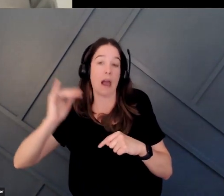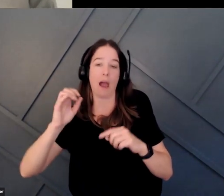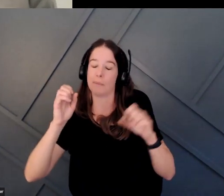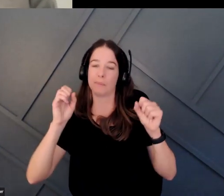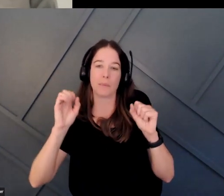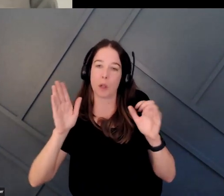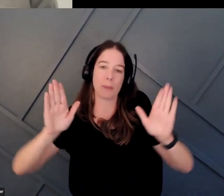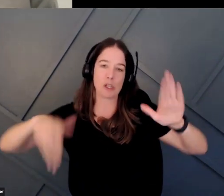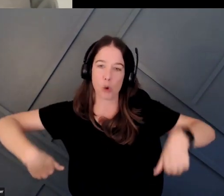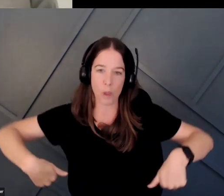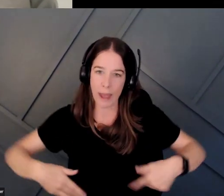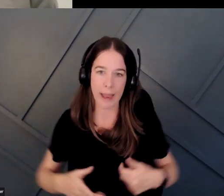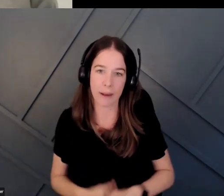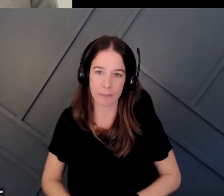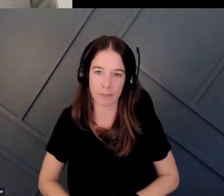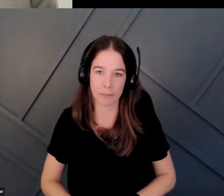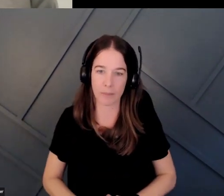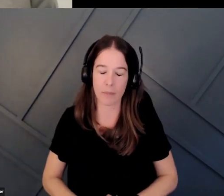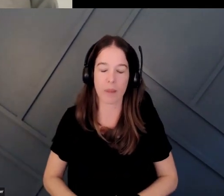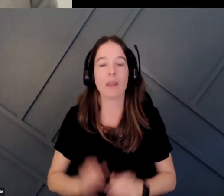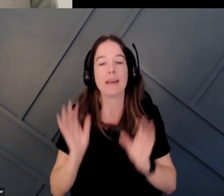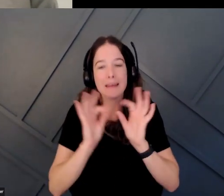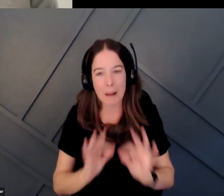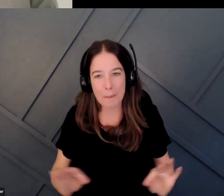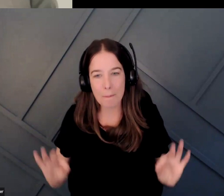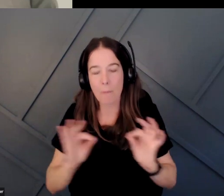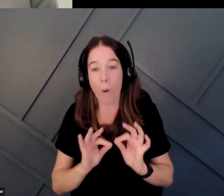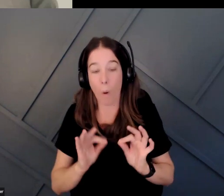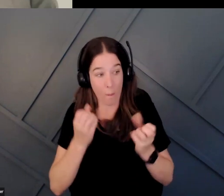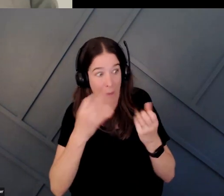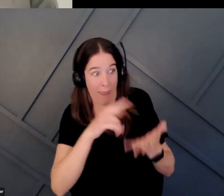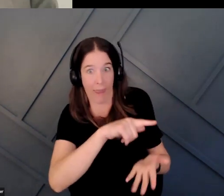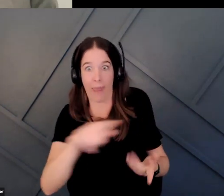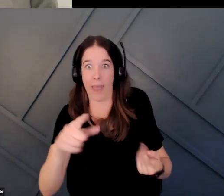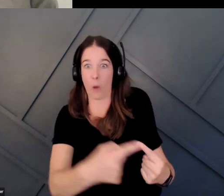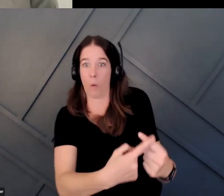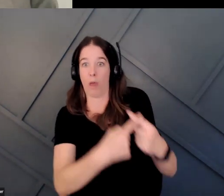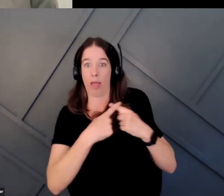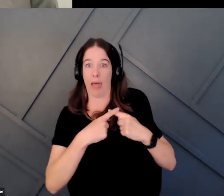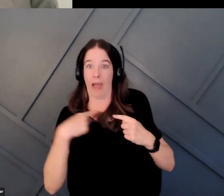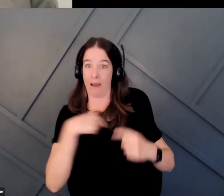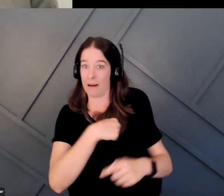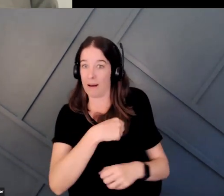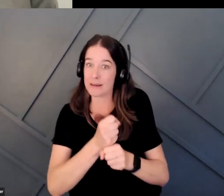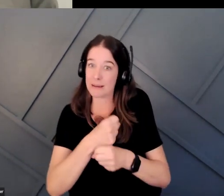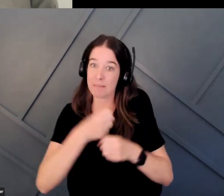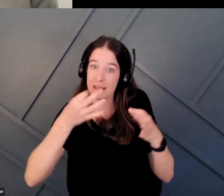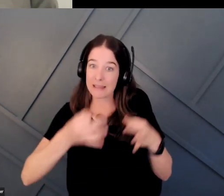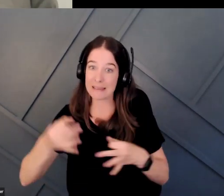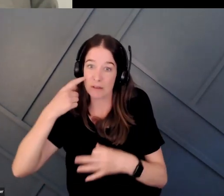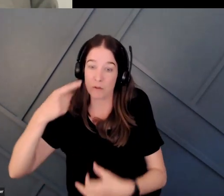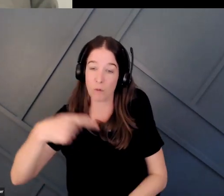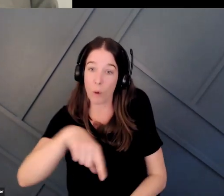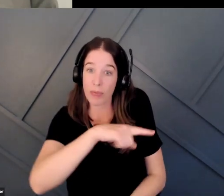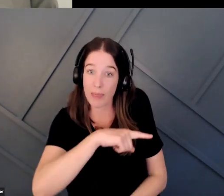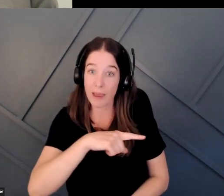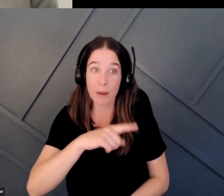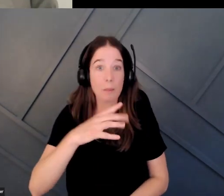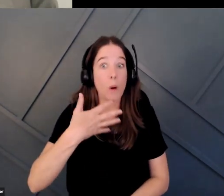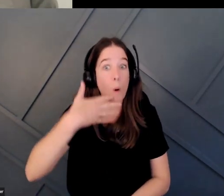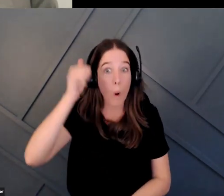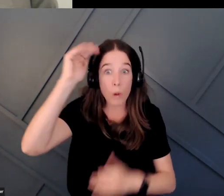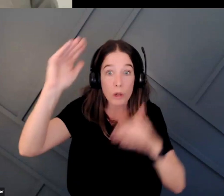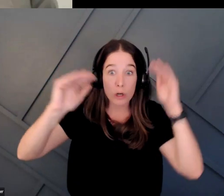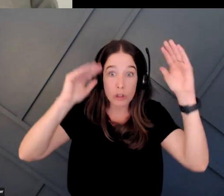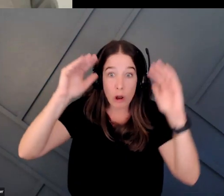on others to make the right decisions for them. Older adults with dementia, children with autism, people